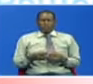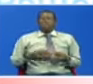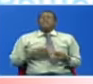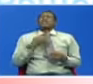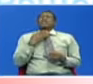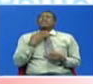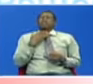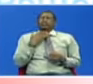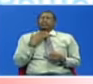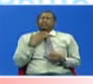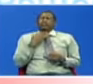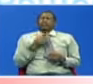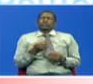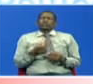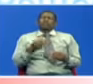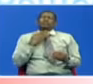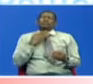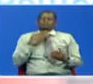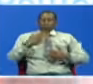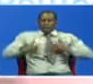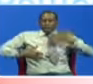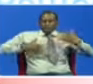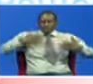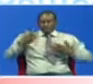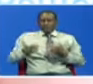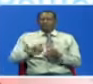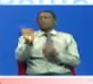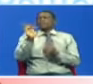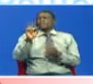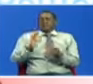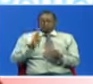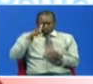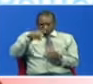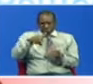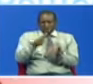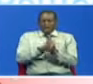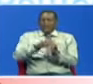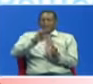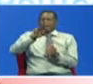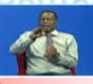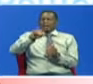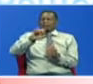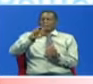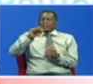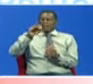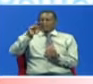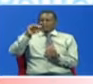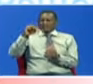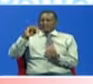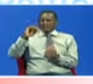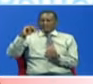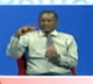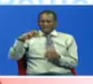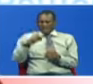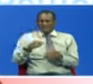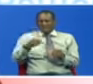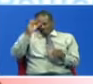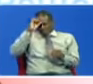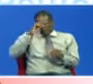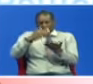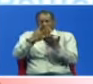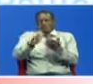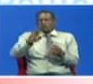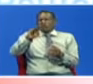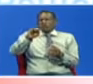to extend my sincere appreciation to the Ministry of Petroleum and Mining, in particular the State Department of Mining, for being our